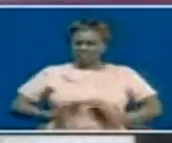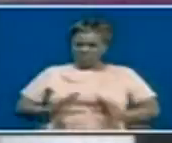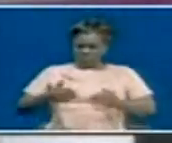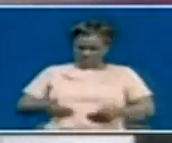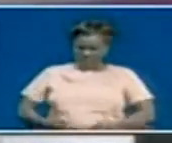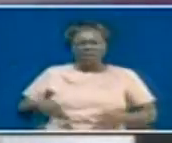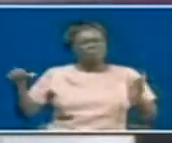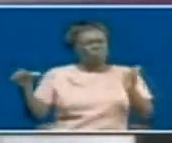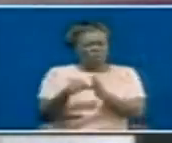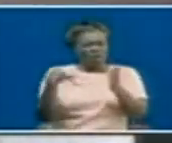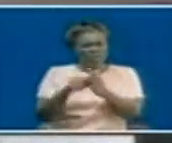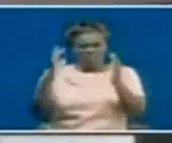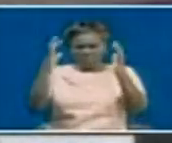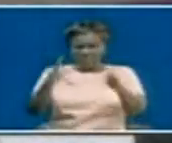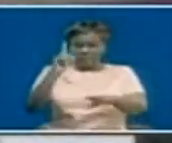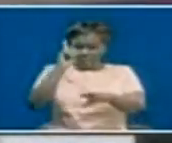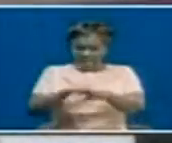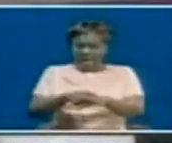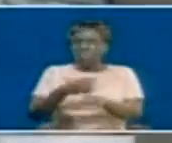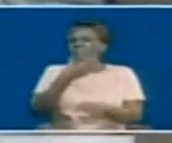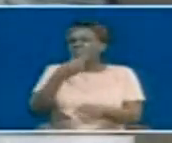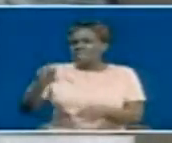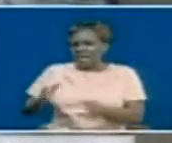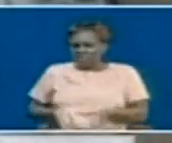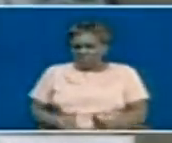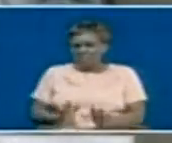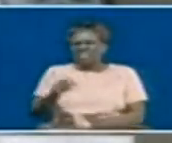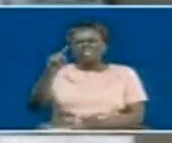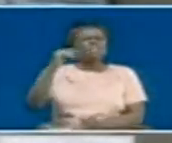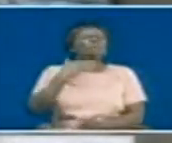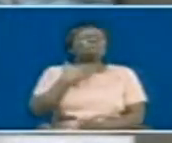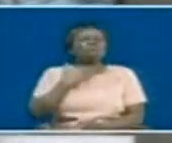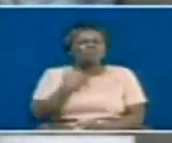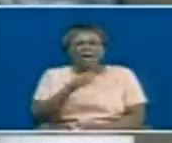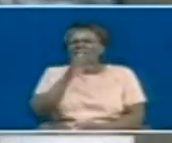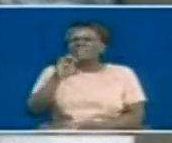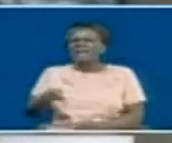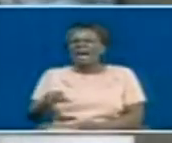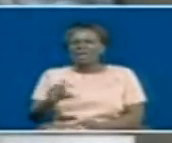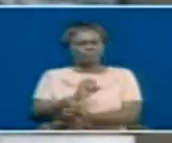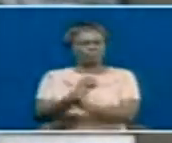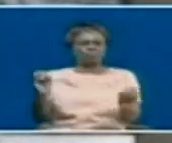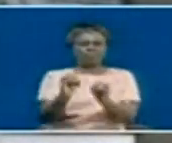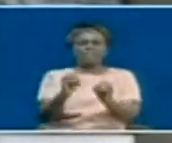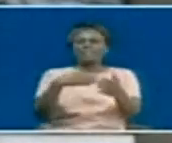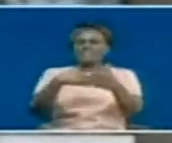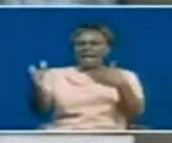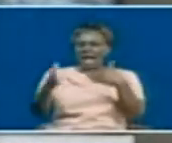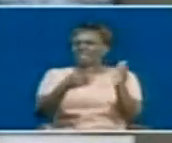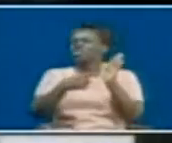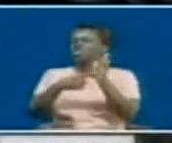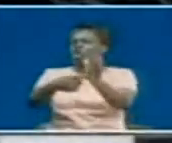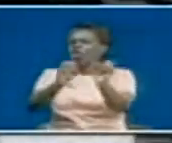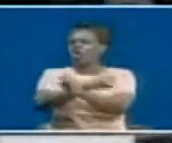her nightmare. And the minute her son was born, she did not think she was worth raising him up. And the signs were all